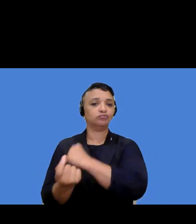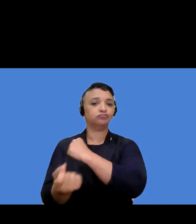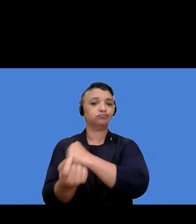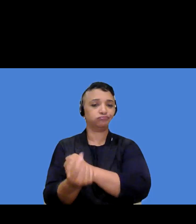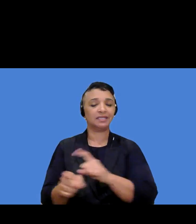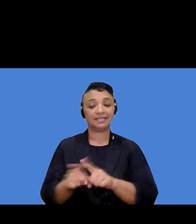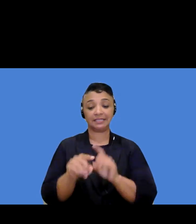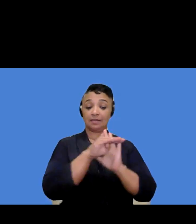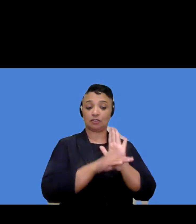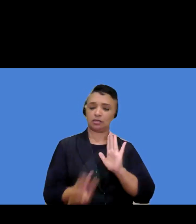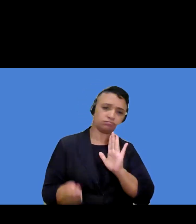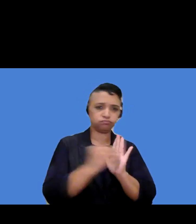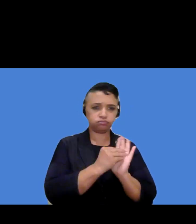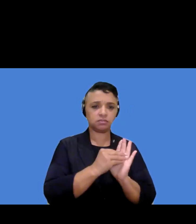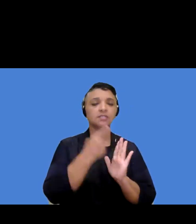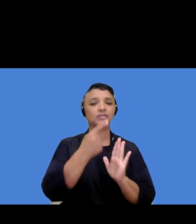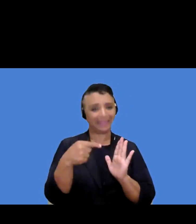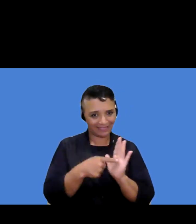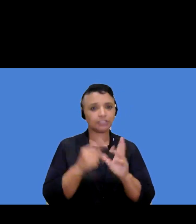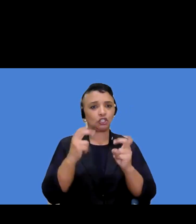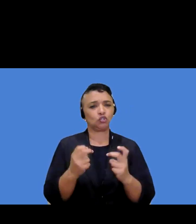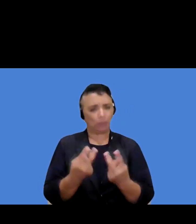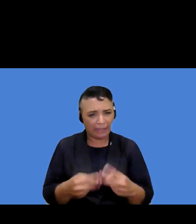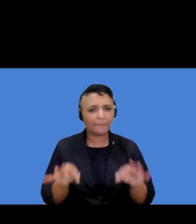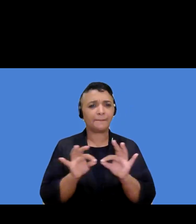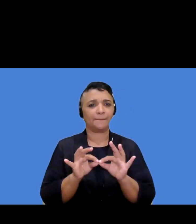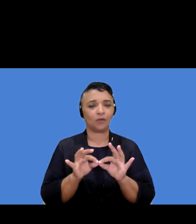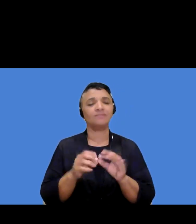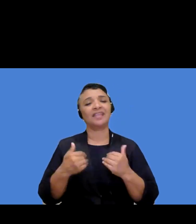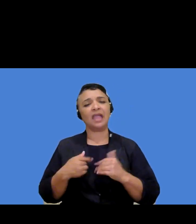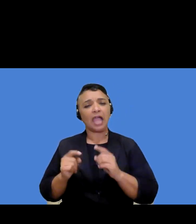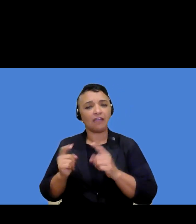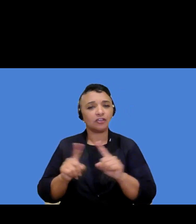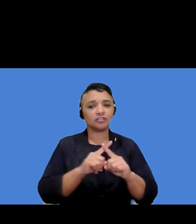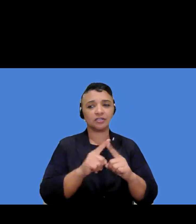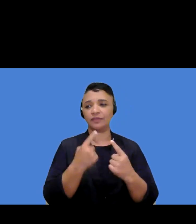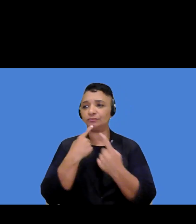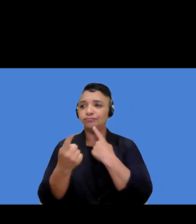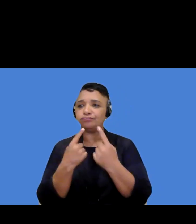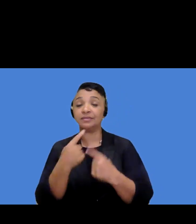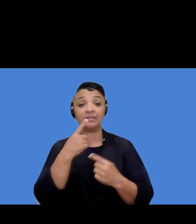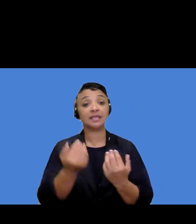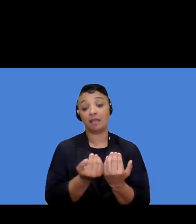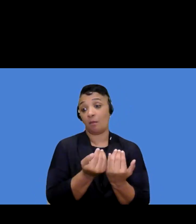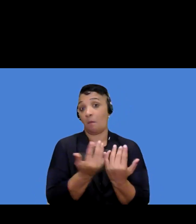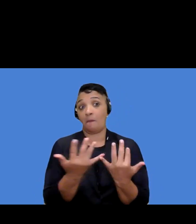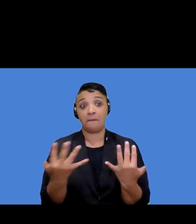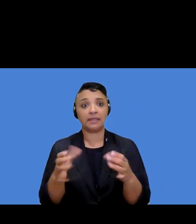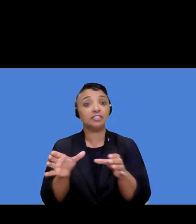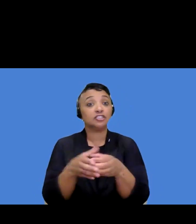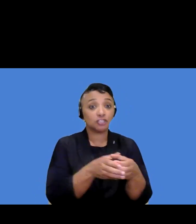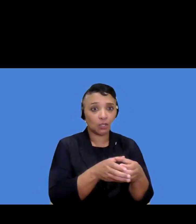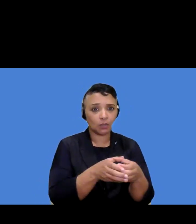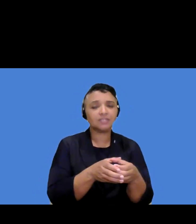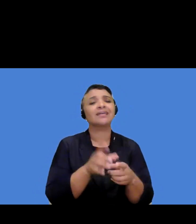the issues for discussions, having engagement with multi-stakeholders. And when I say multi-stakeholders, it includes